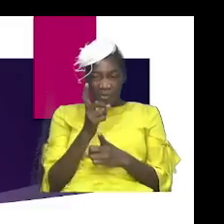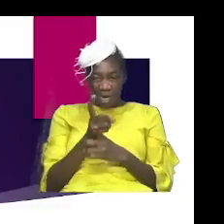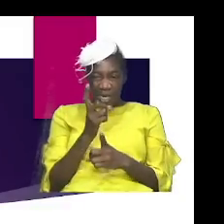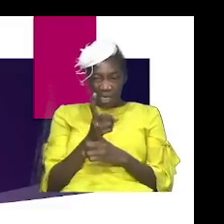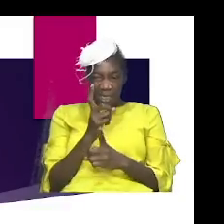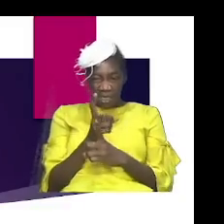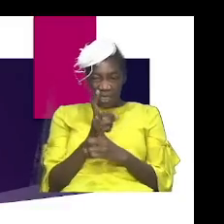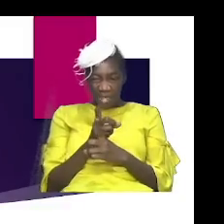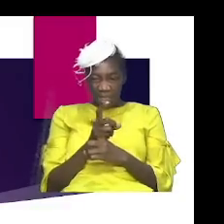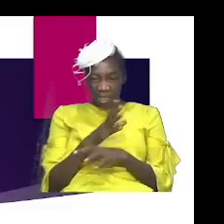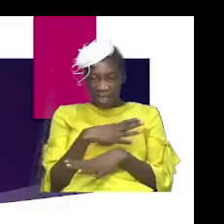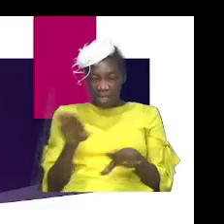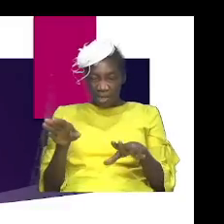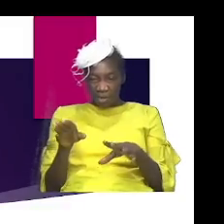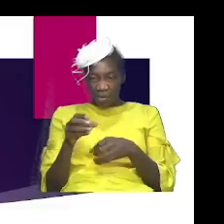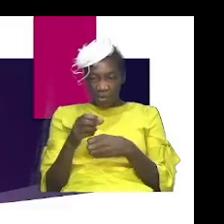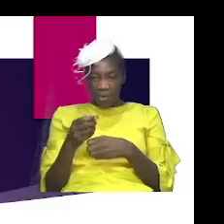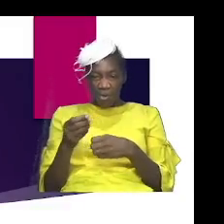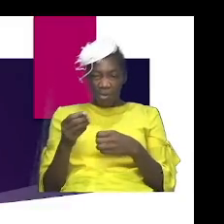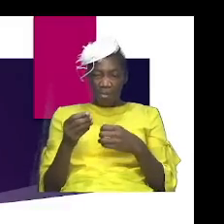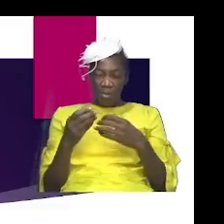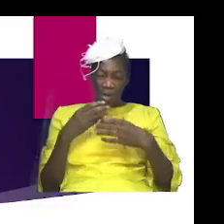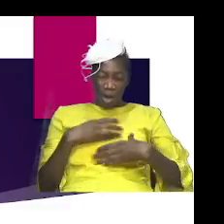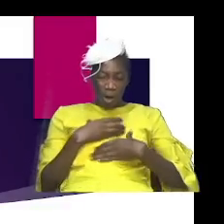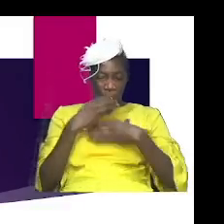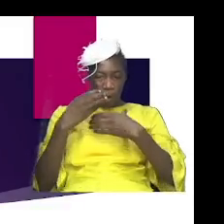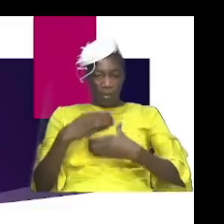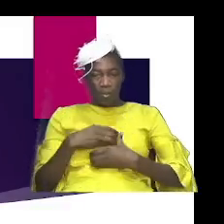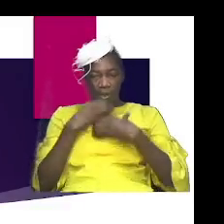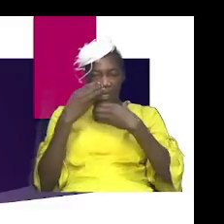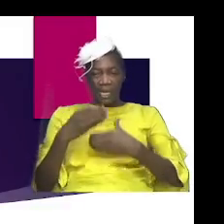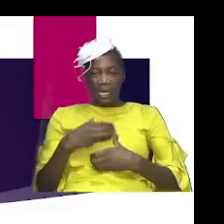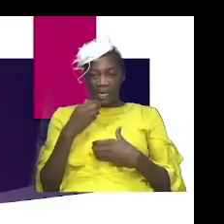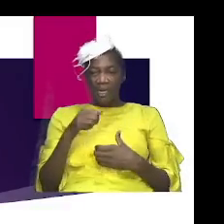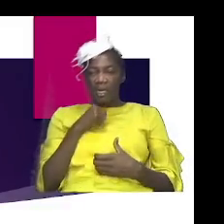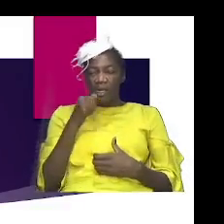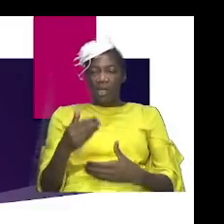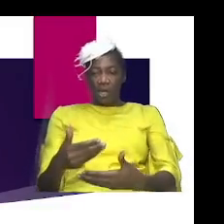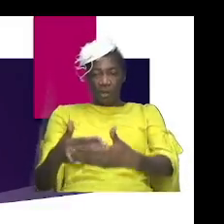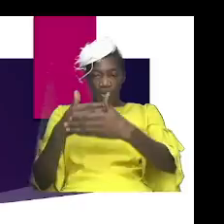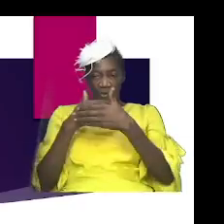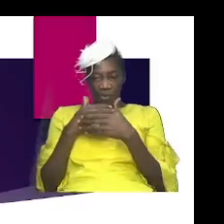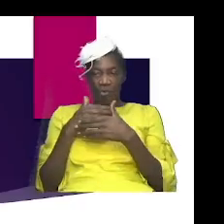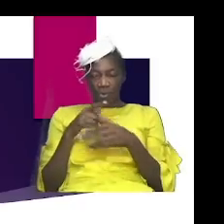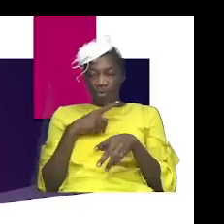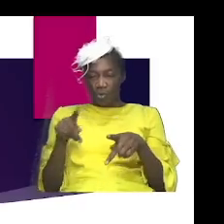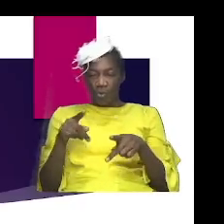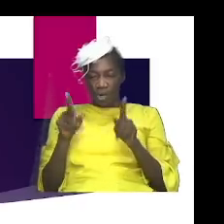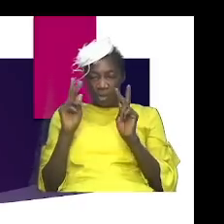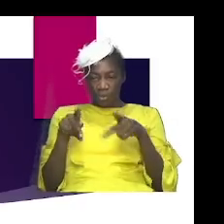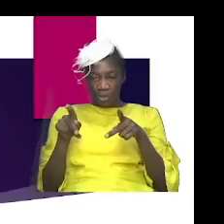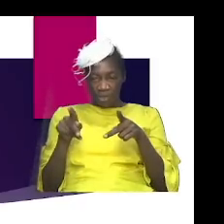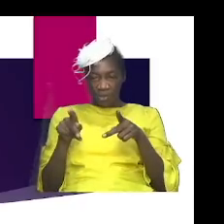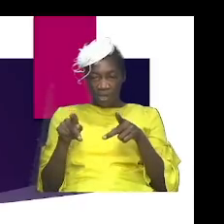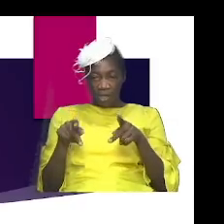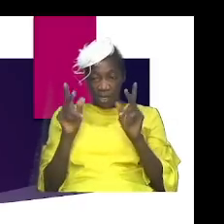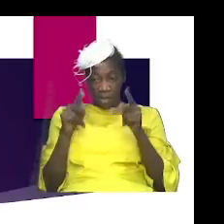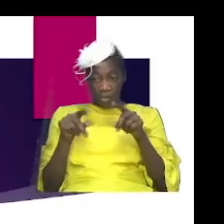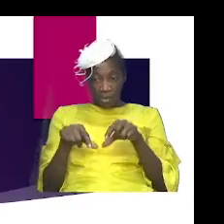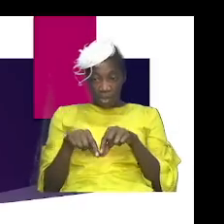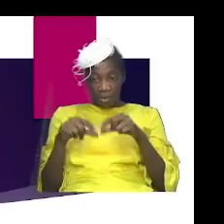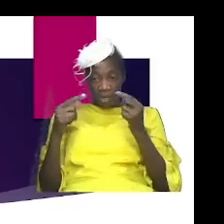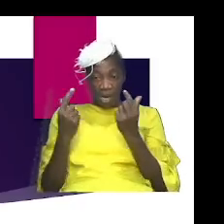it, they don't make any fuss. They are not up front. They don't want the position that men can see them. But put them in a group,